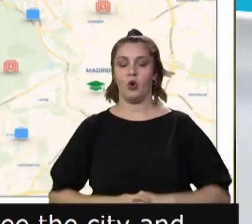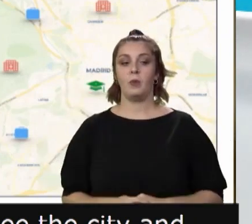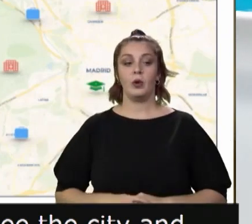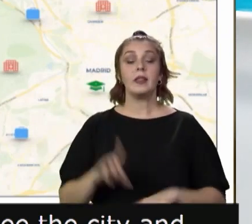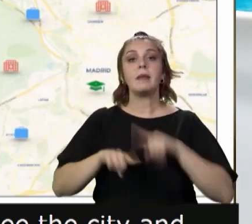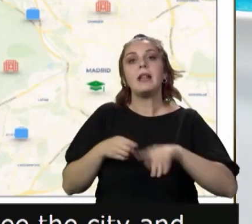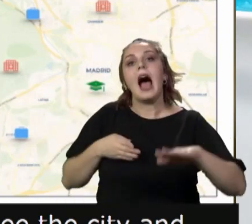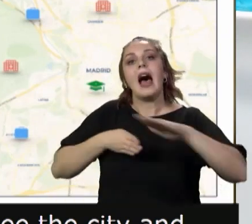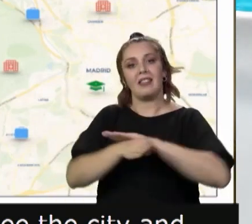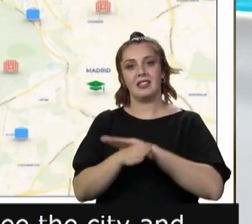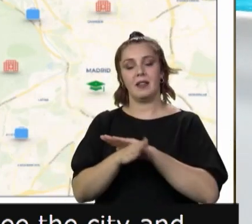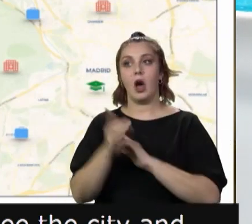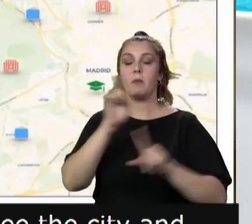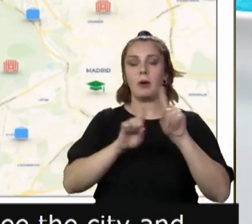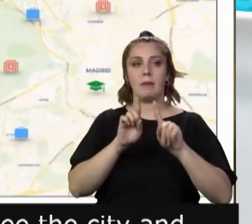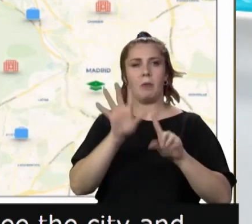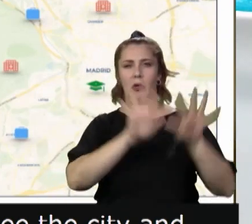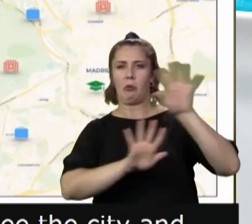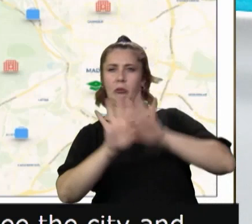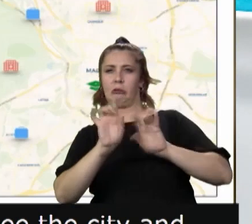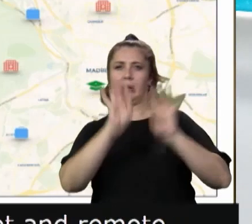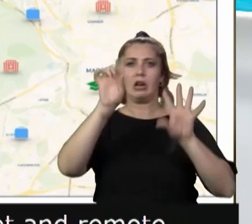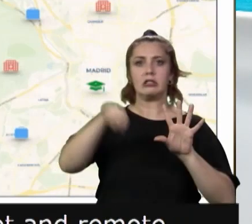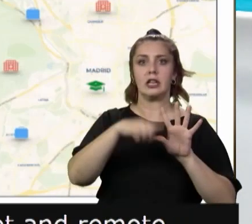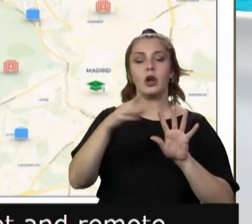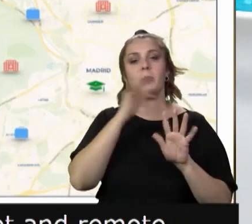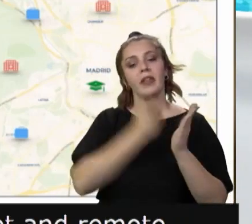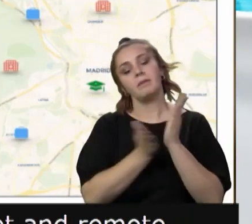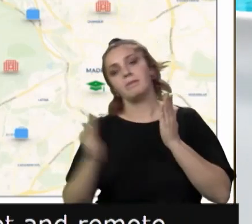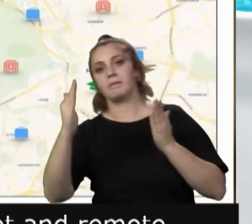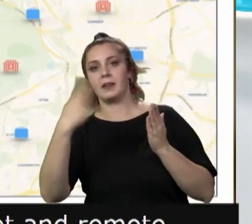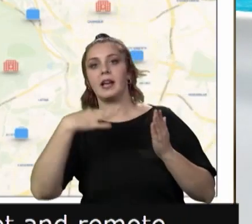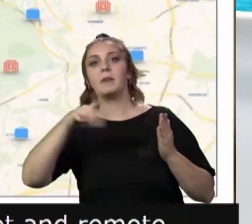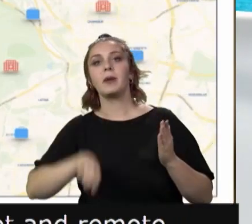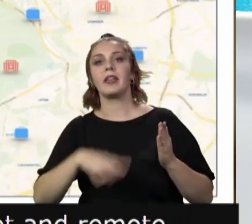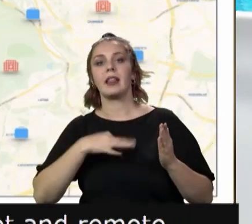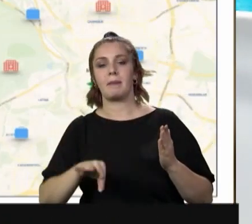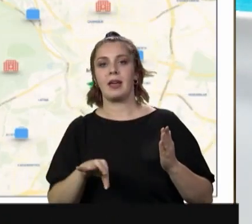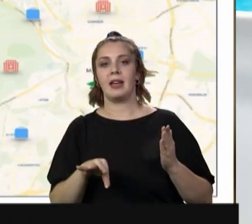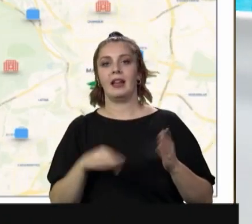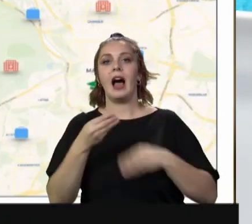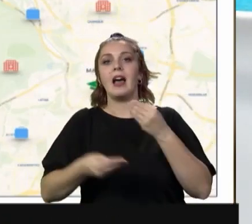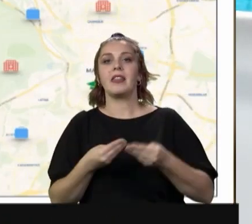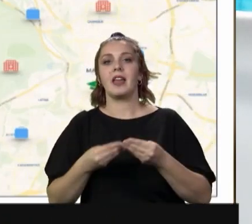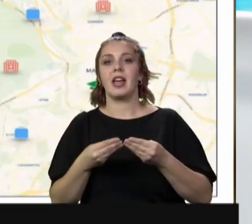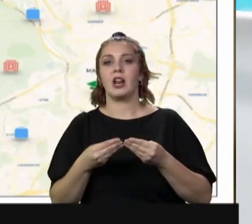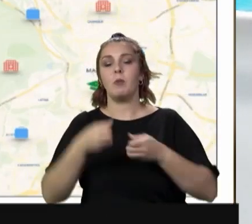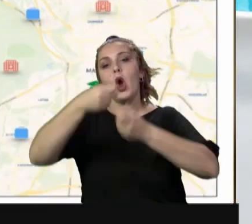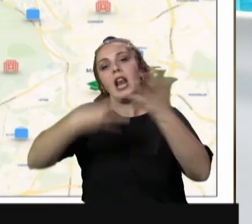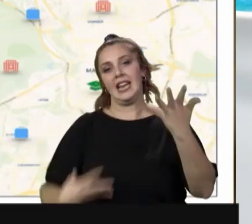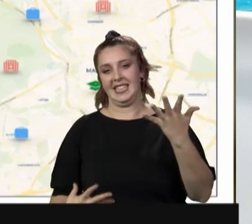at different places in the map. Given the accessibility problems map can have, it will